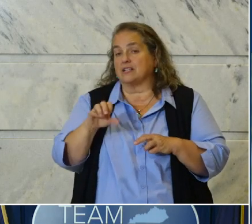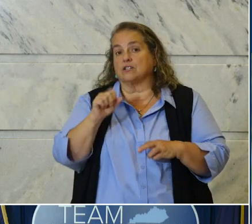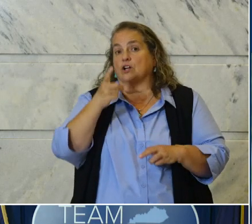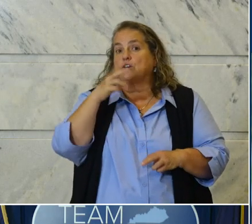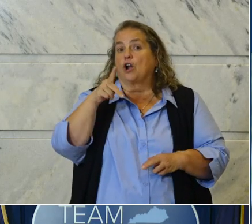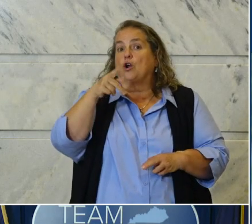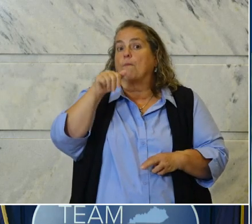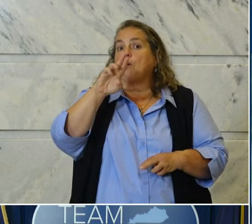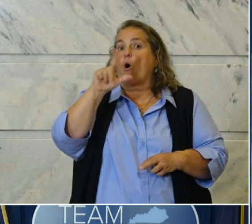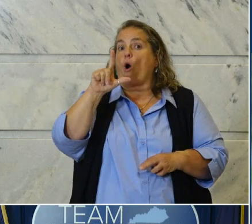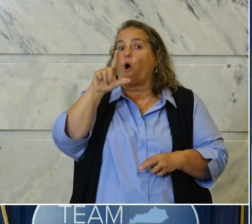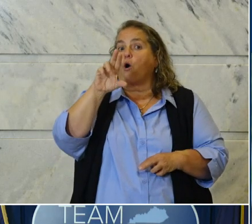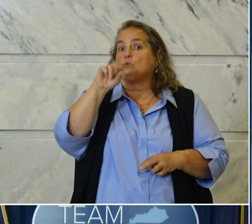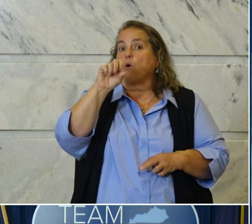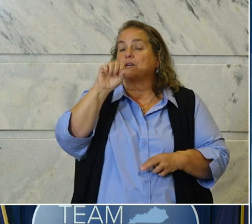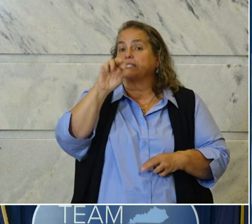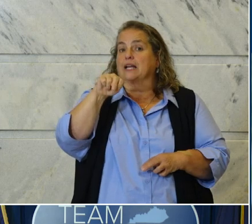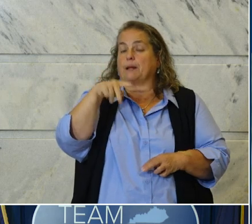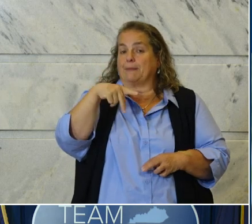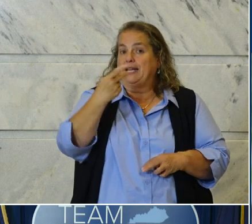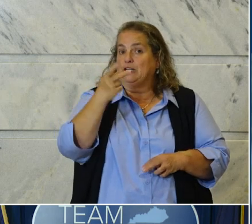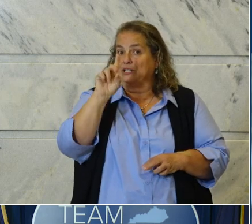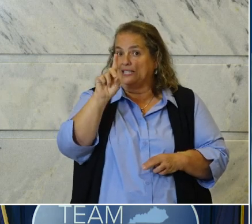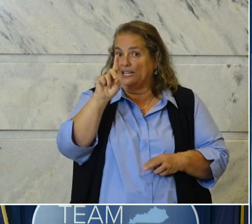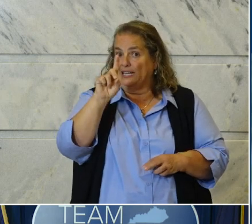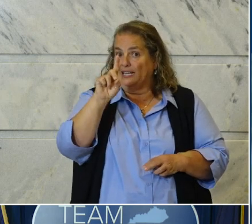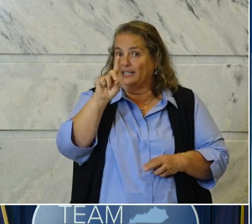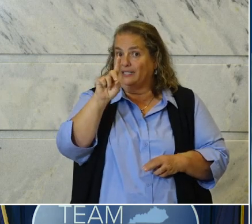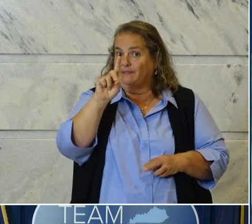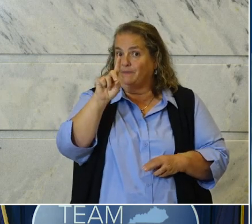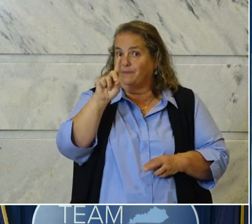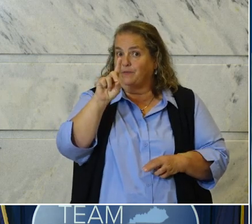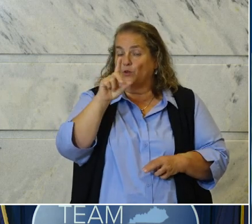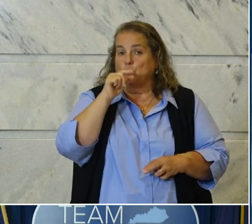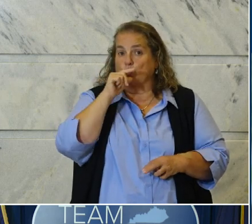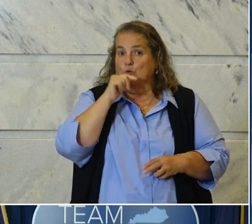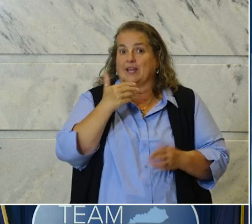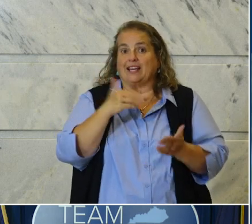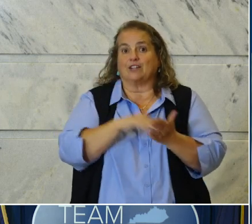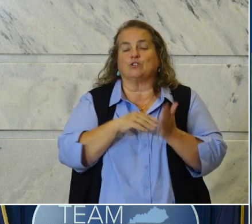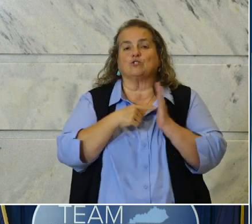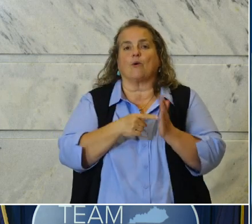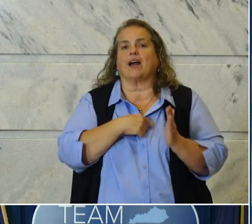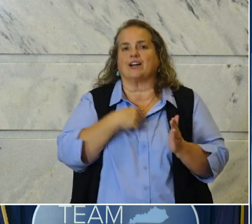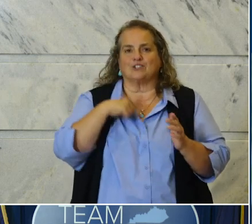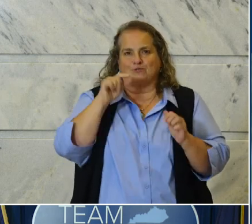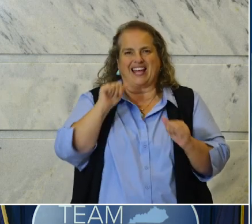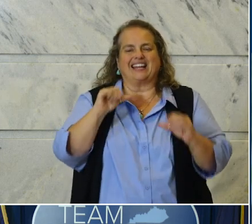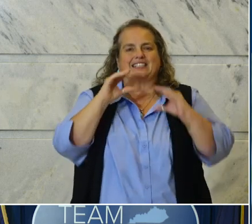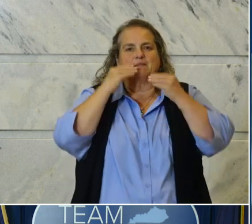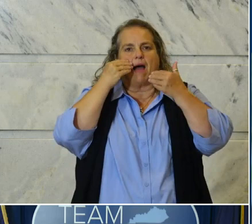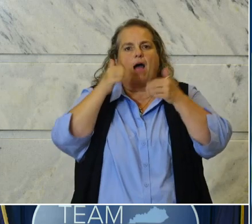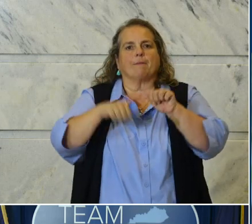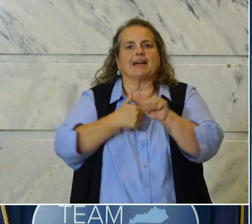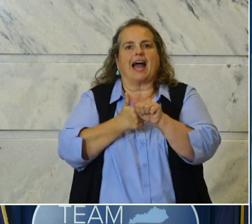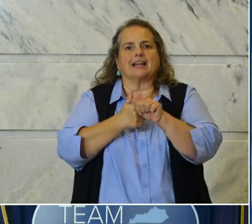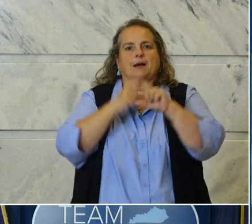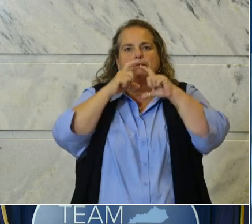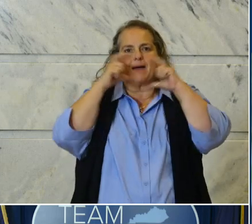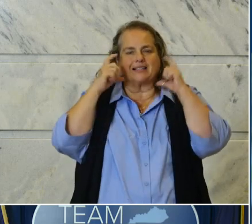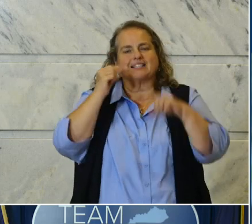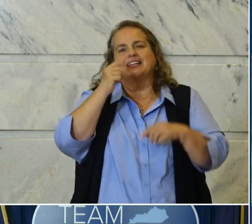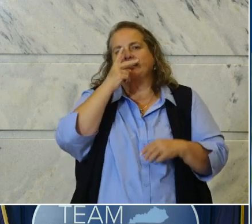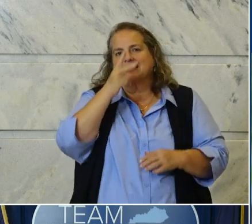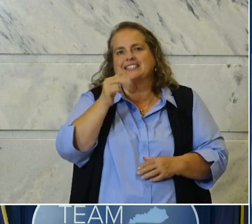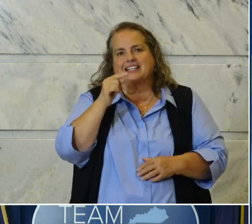Paul Rosen, PhD, who again is showing us that you can smile behind a mask. You can see it